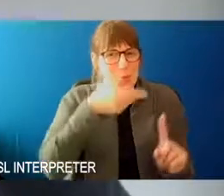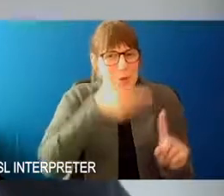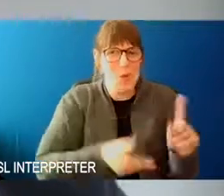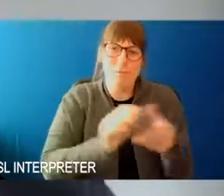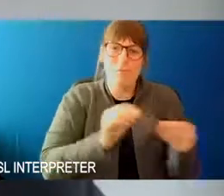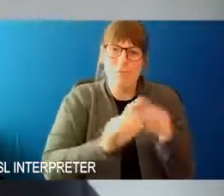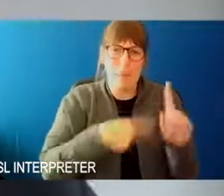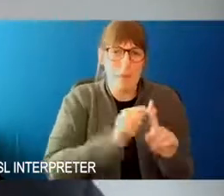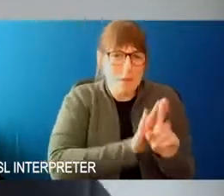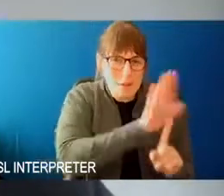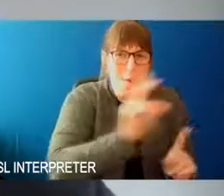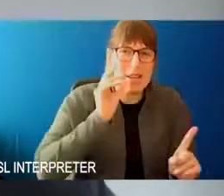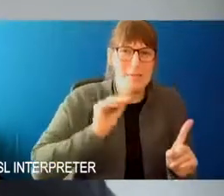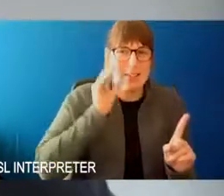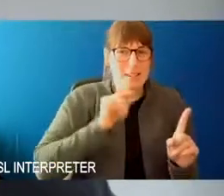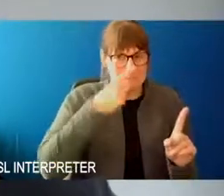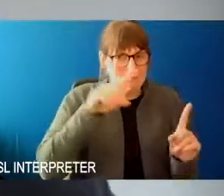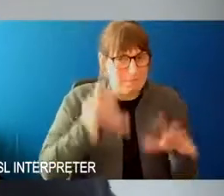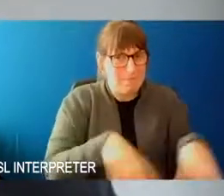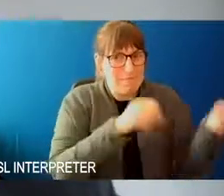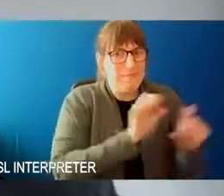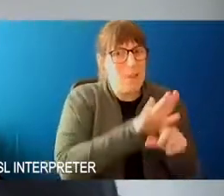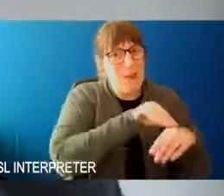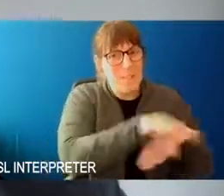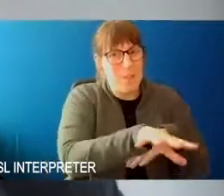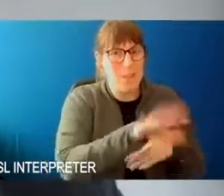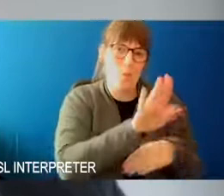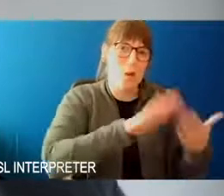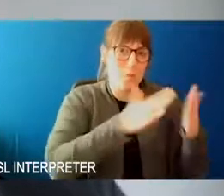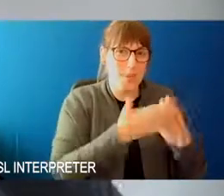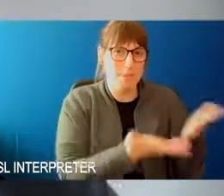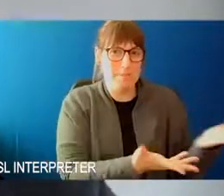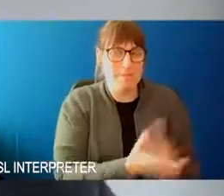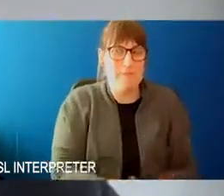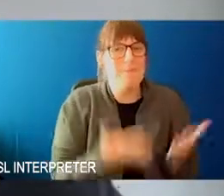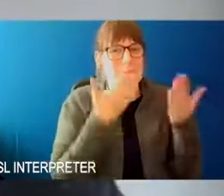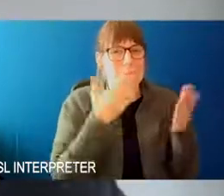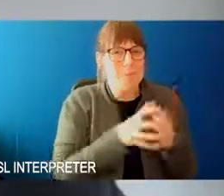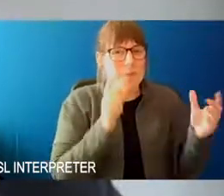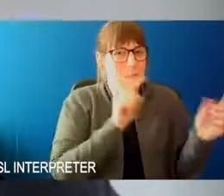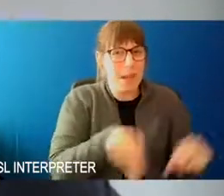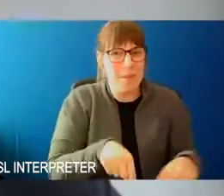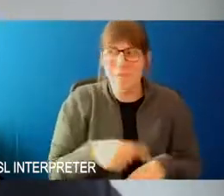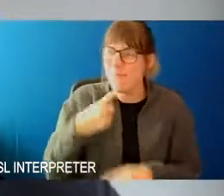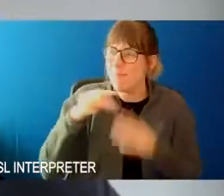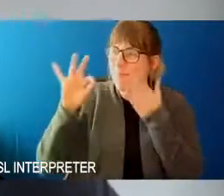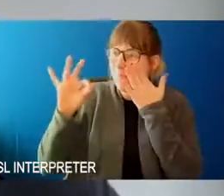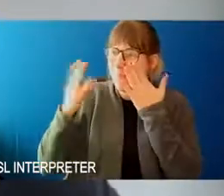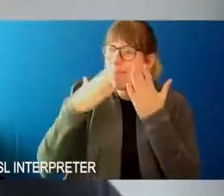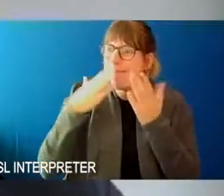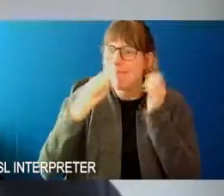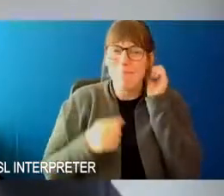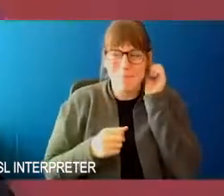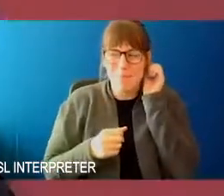Mian, I'll turn it over to you to introduce yourself and tell us a little bit about your work and the influence that you're having in the communities that you're in.